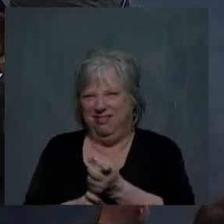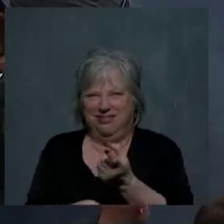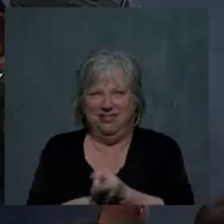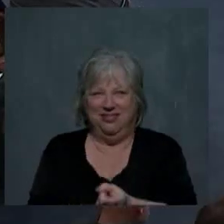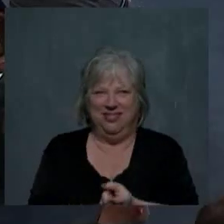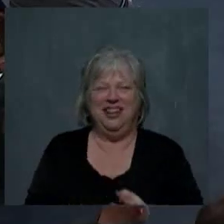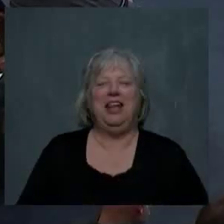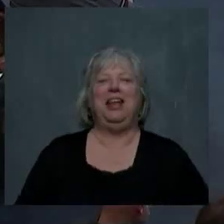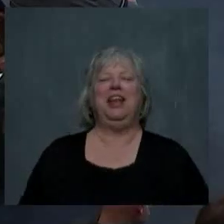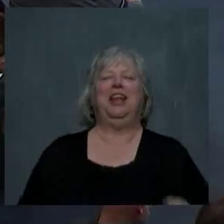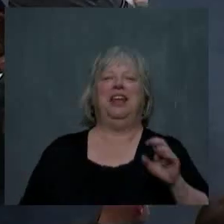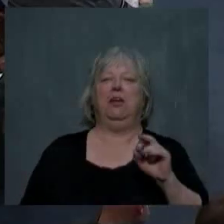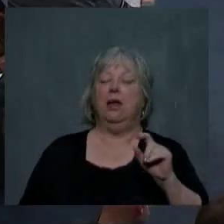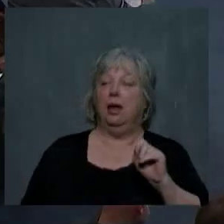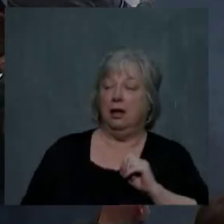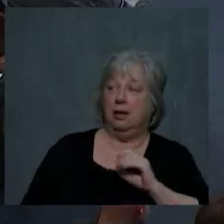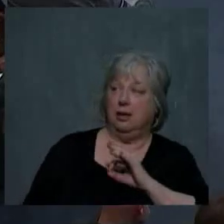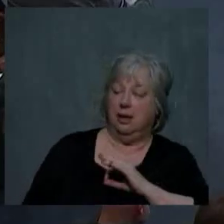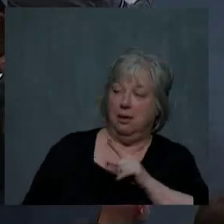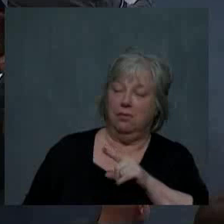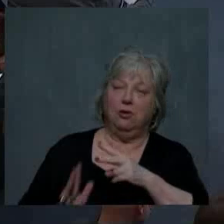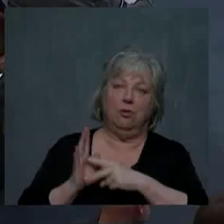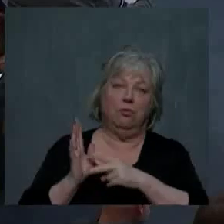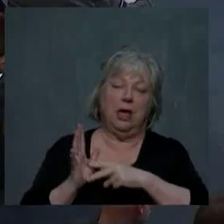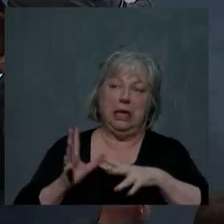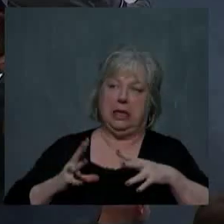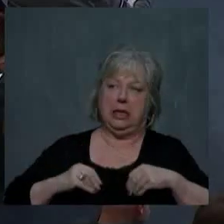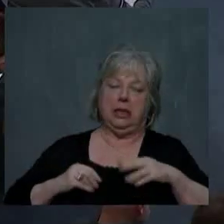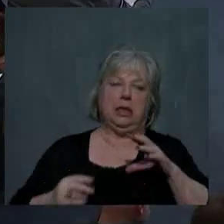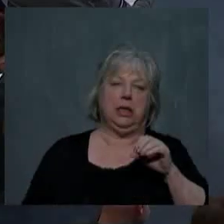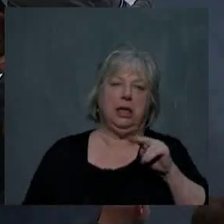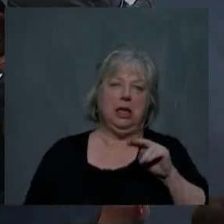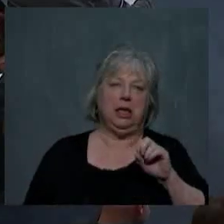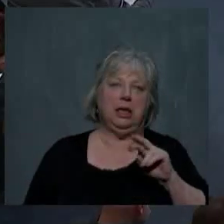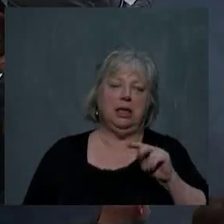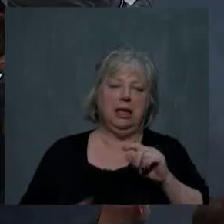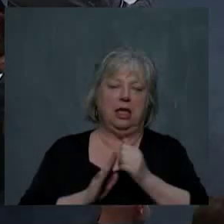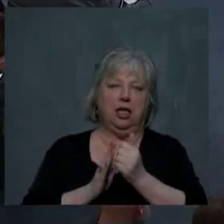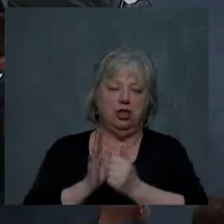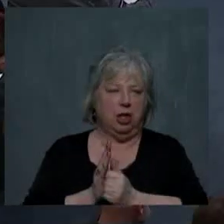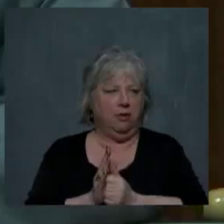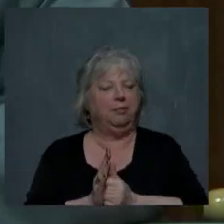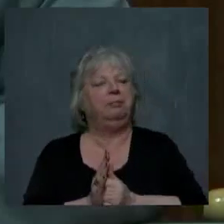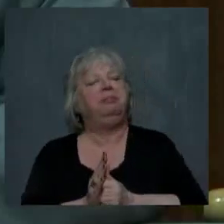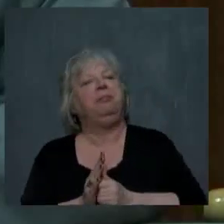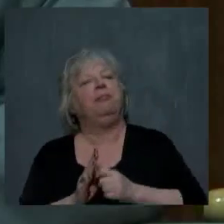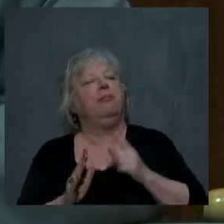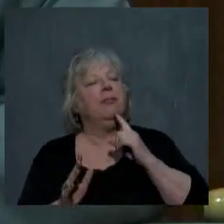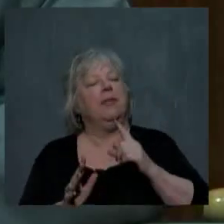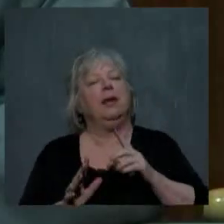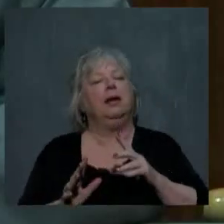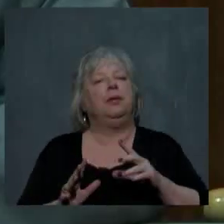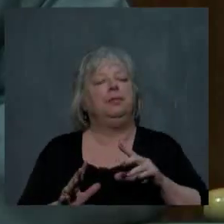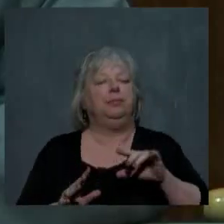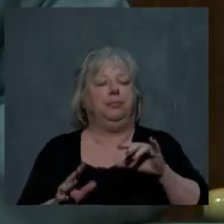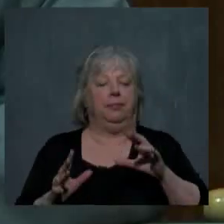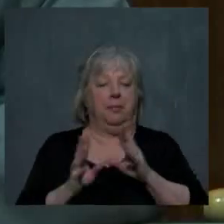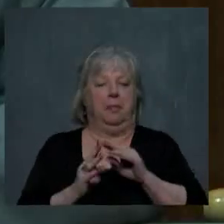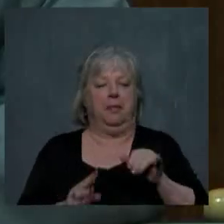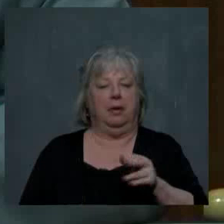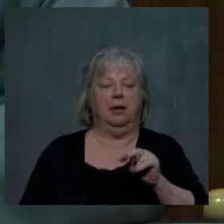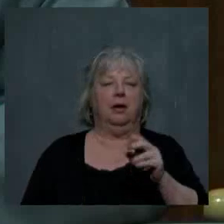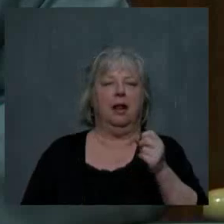Okay. Staff, would you'd like to read the consent agenda, please? The Little Rock Planning Commission Subdivision Consent Agenda, January